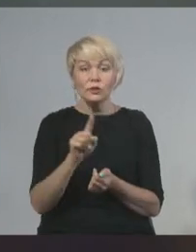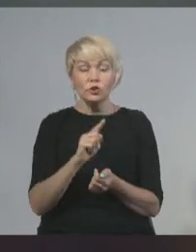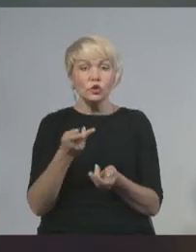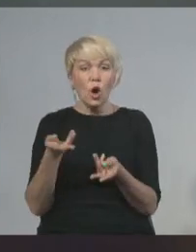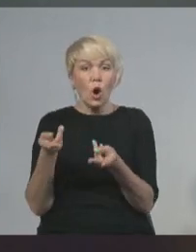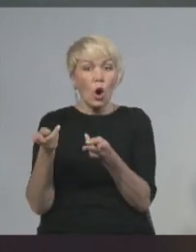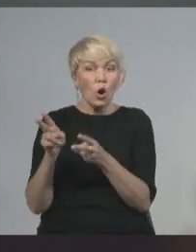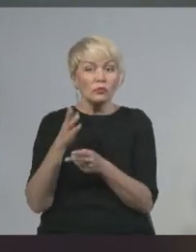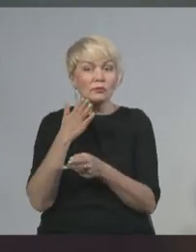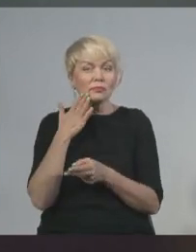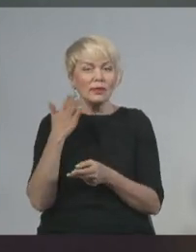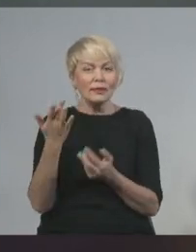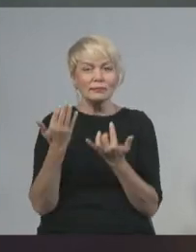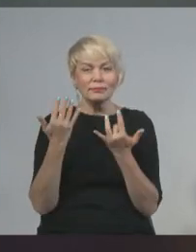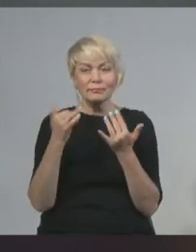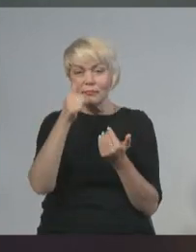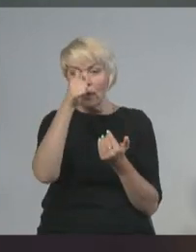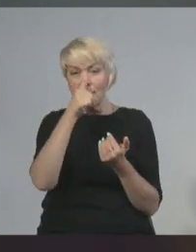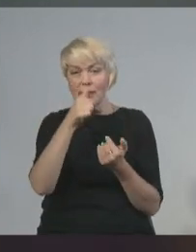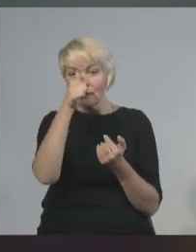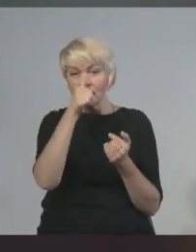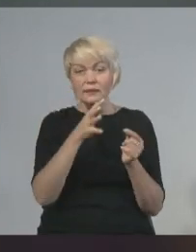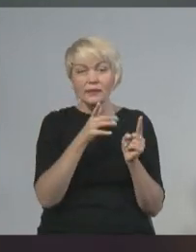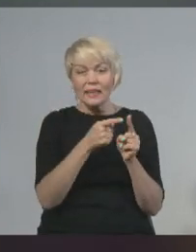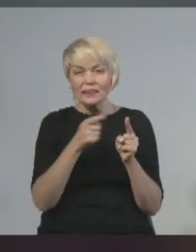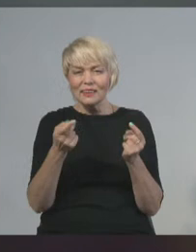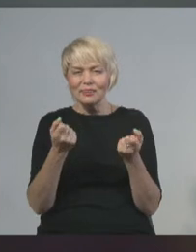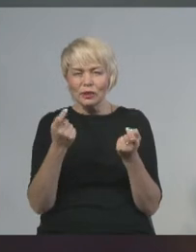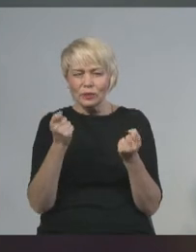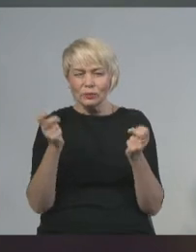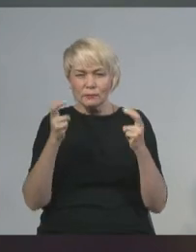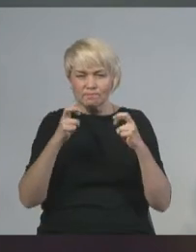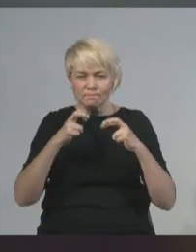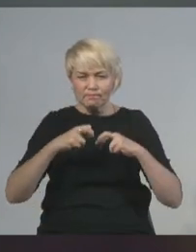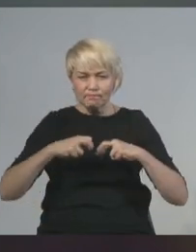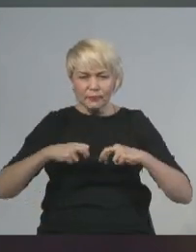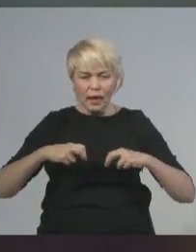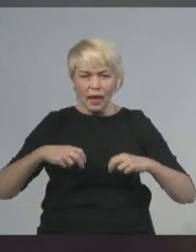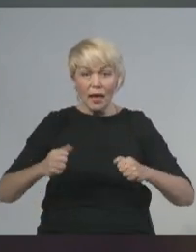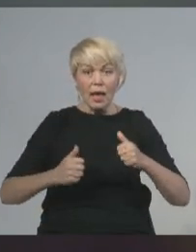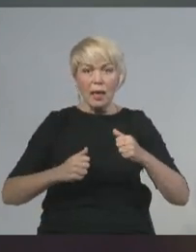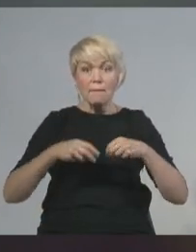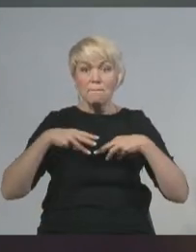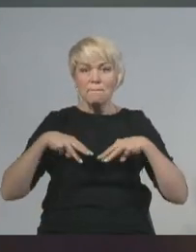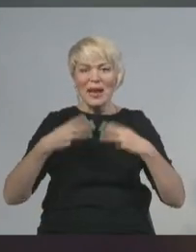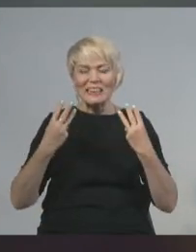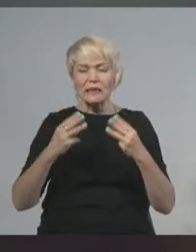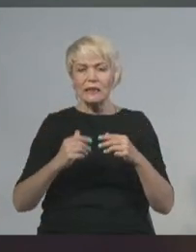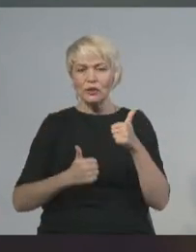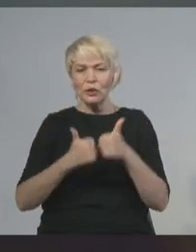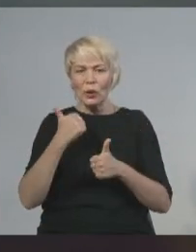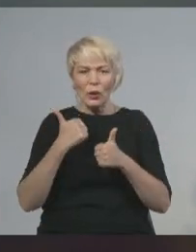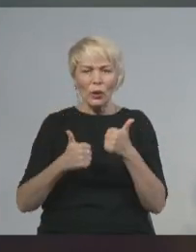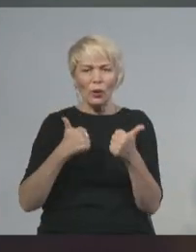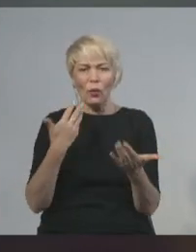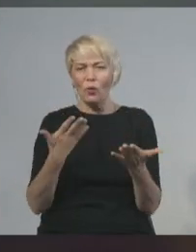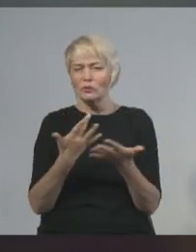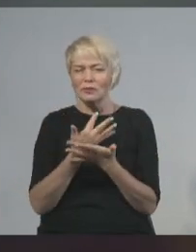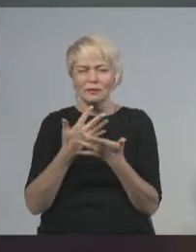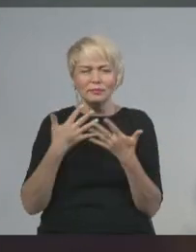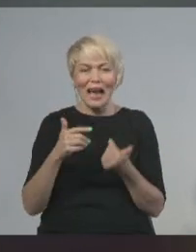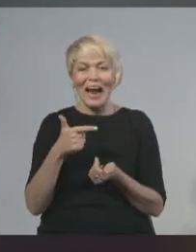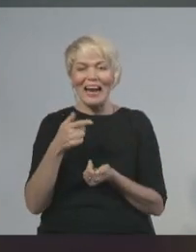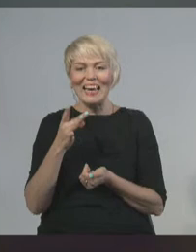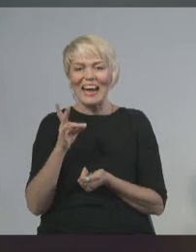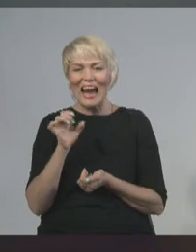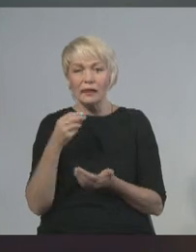money and i would like to say that for the past several months i have been monitoring the results of different tenders for mini grants for bigger